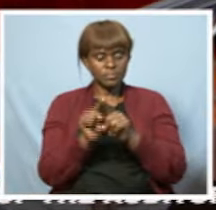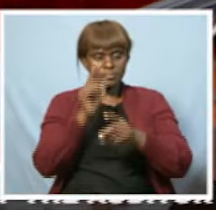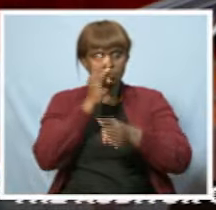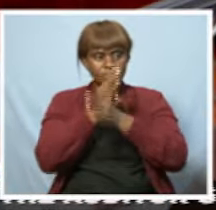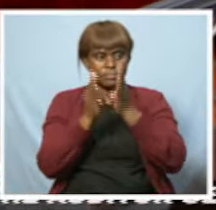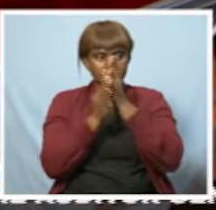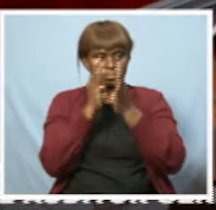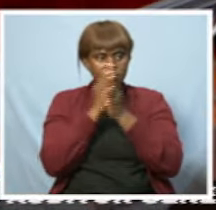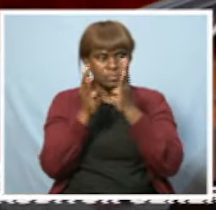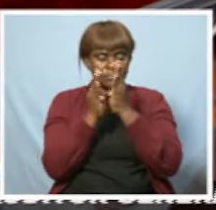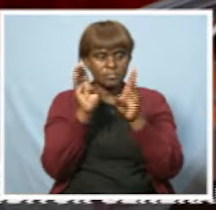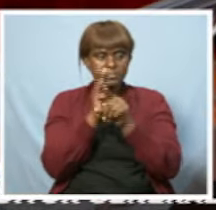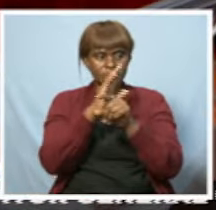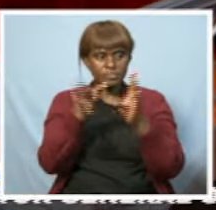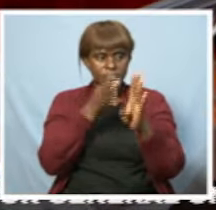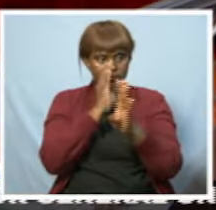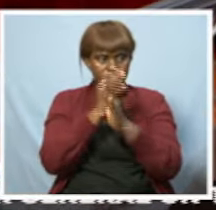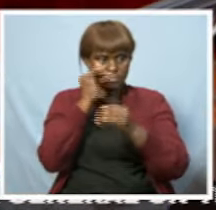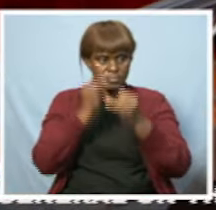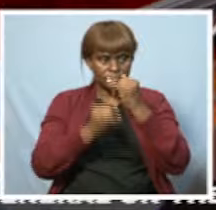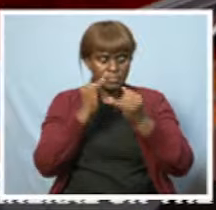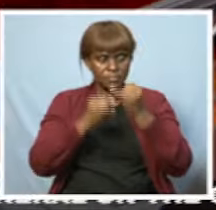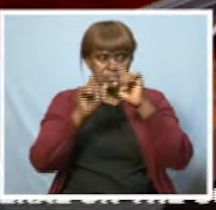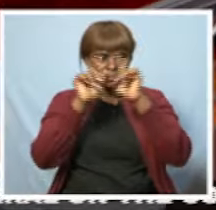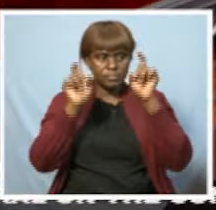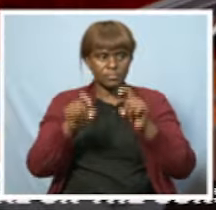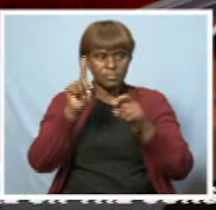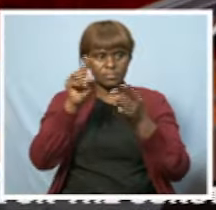The contract as per certificate of completion is